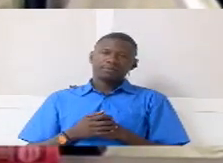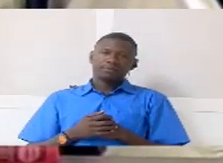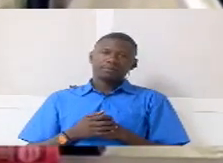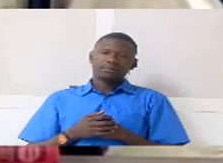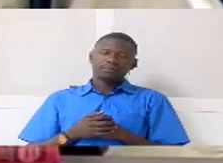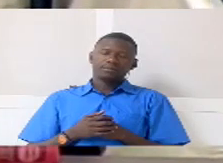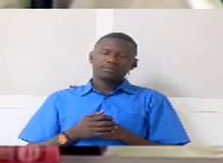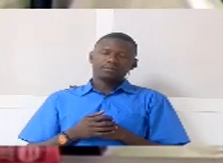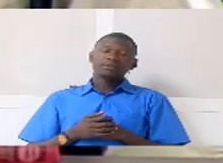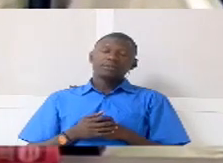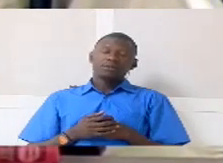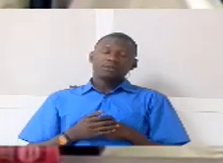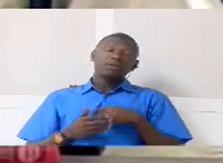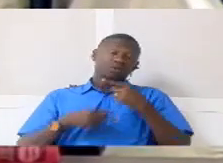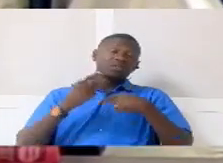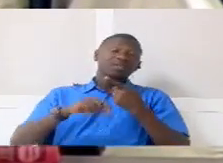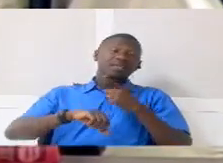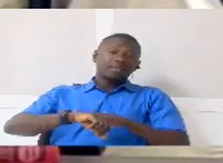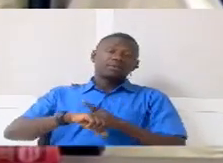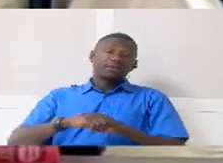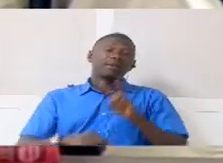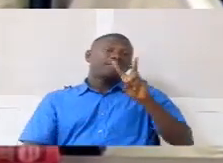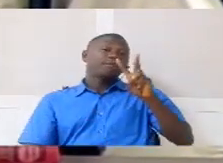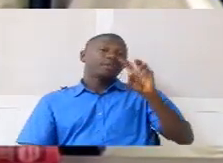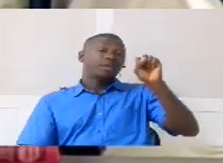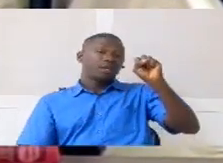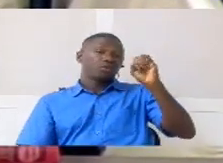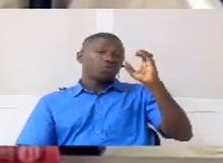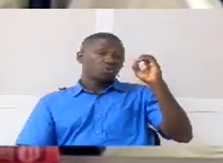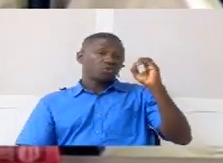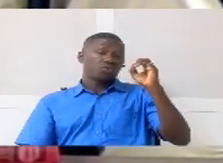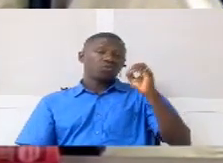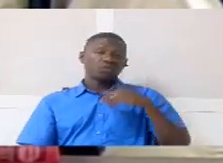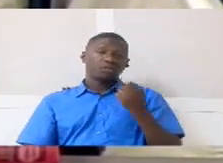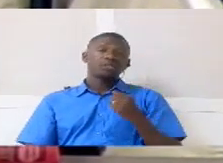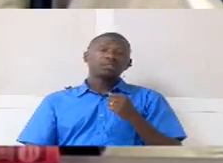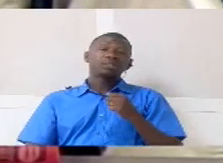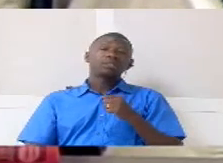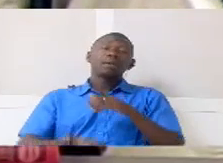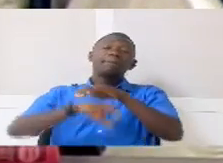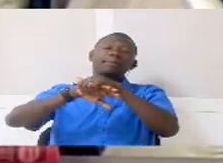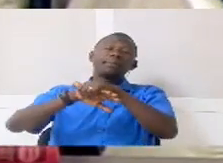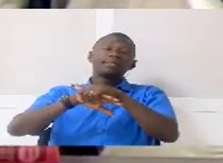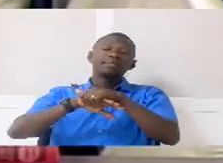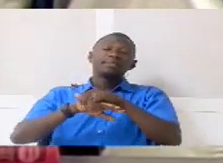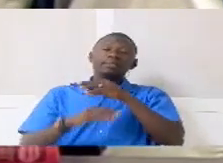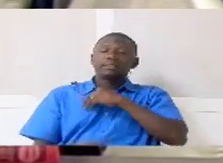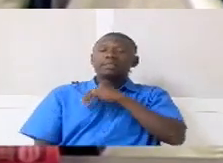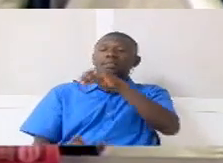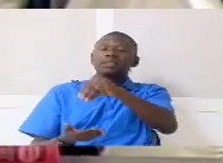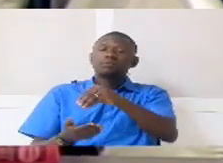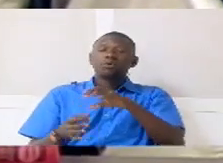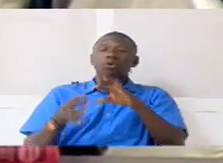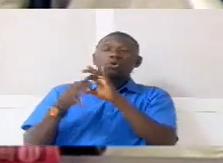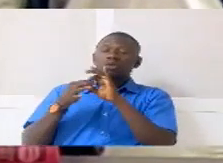overseas. It was during that time that the VSO, which is a British charitable organization, voluntary service